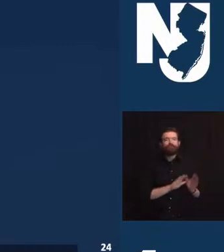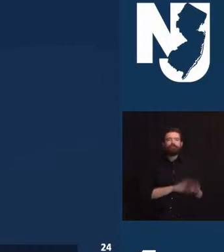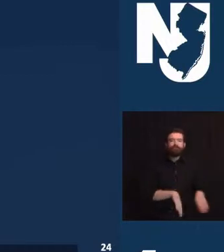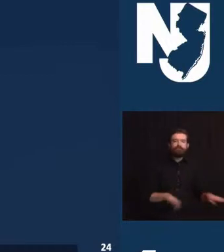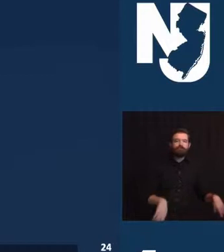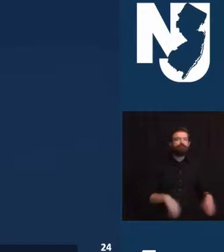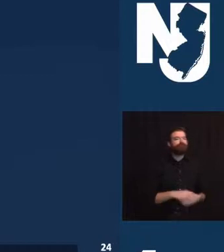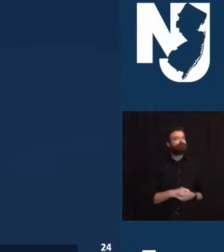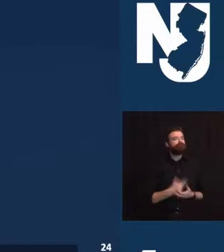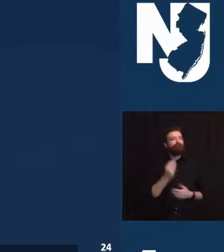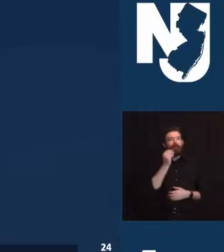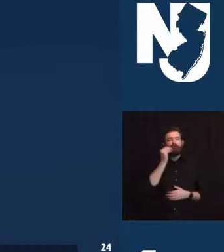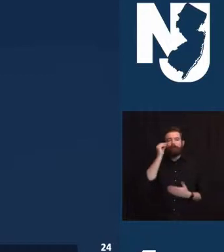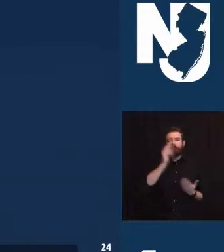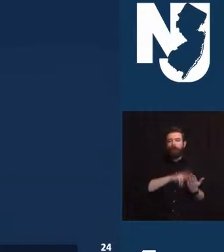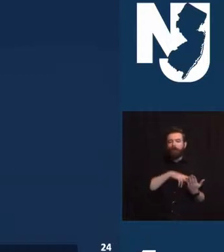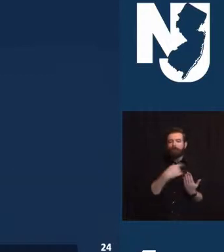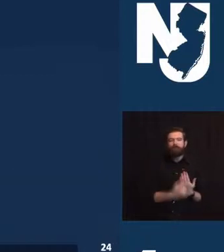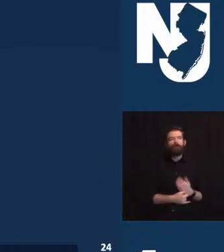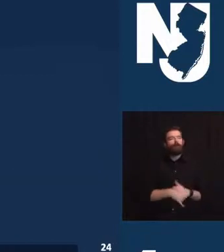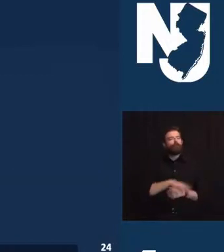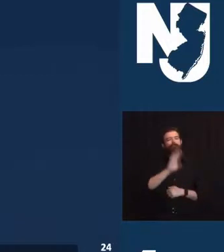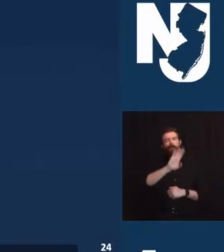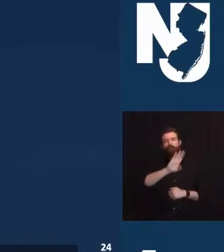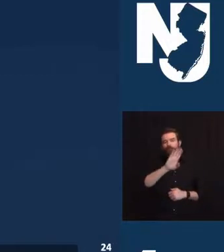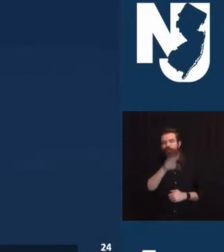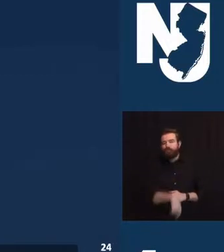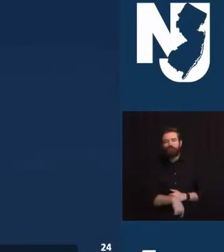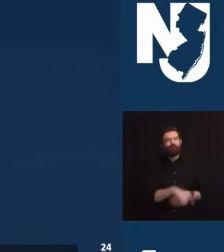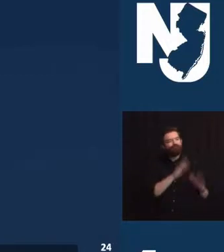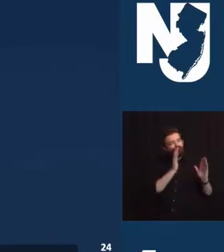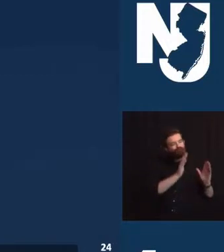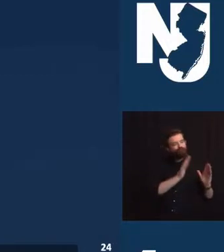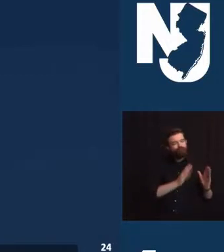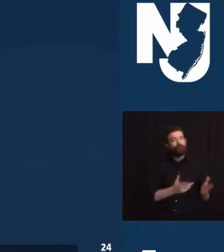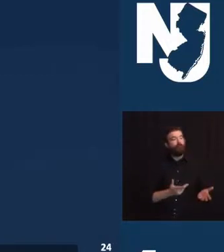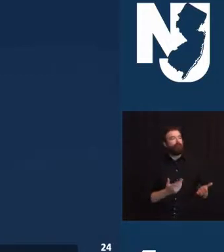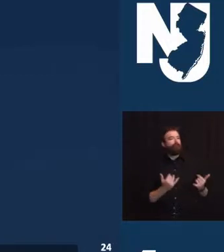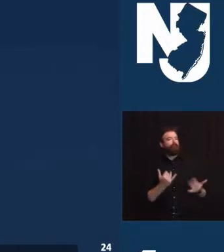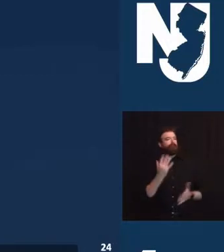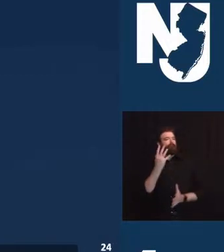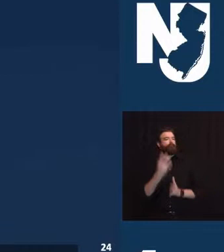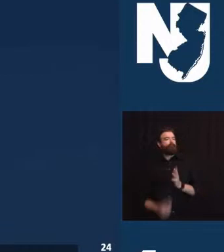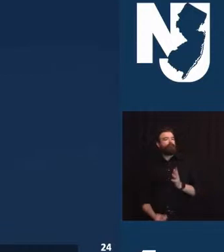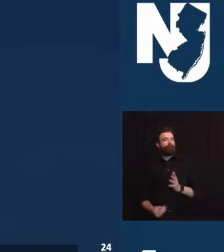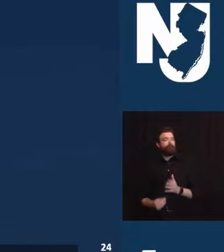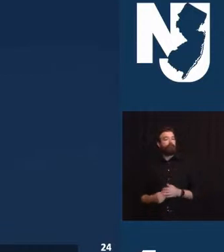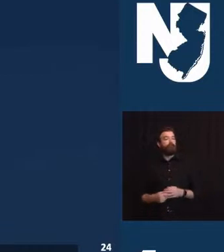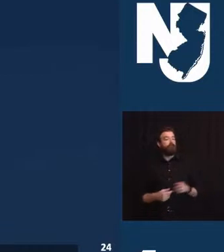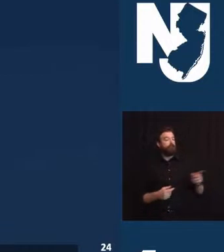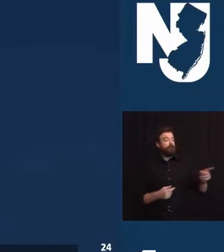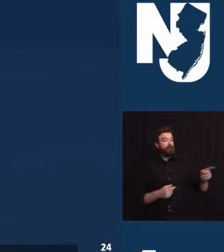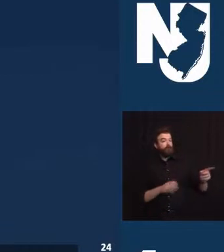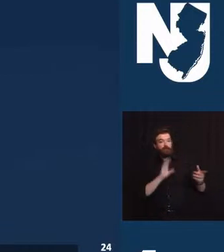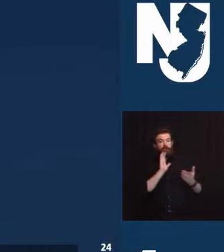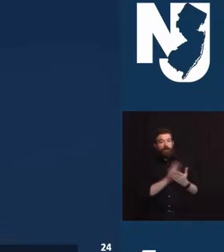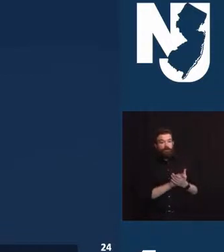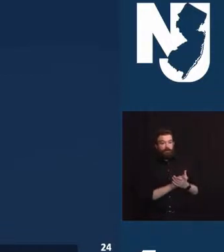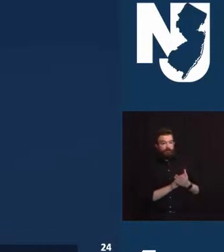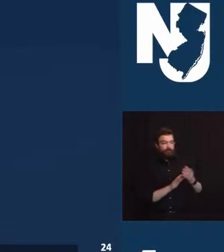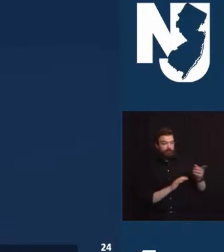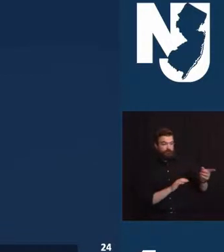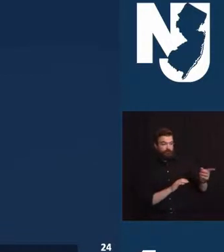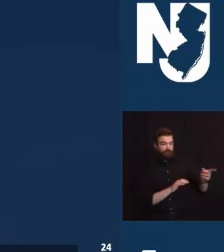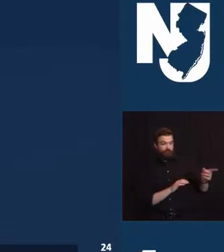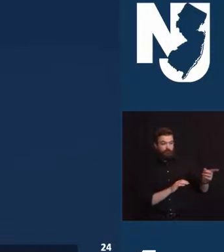barbecue. He leaves them now. His wife right there of almost 6 decades, Florence, bless her. His